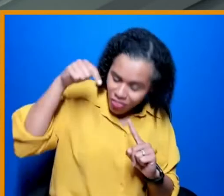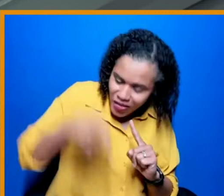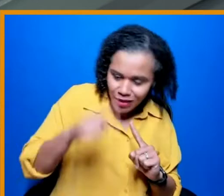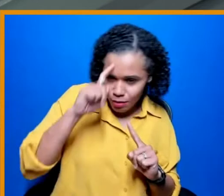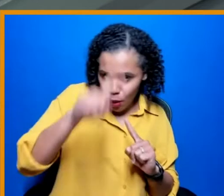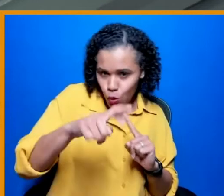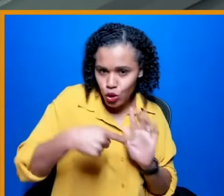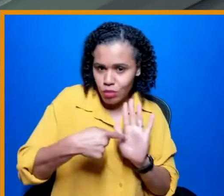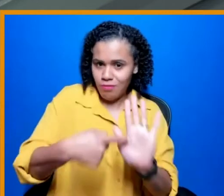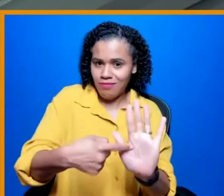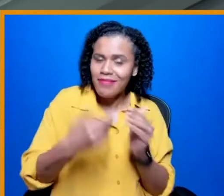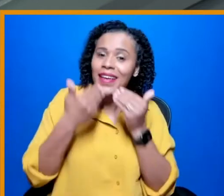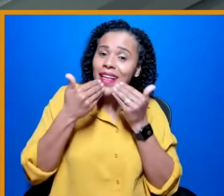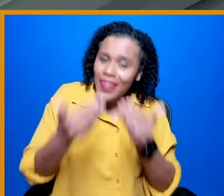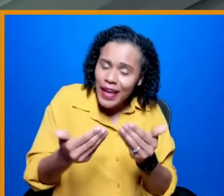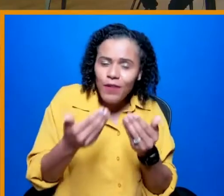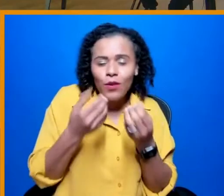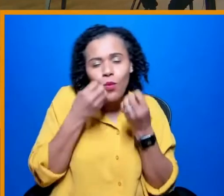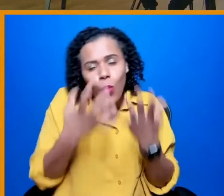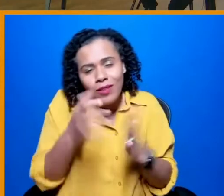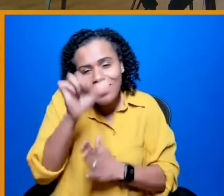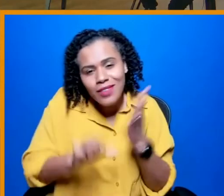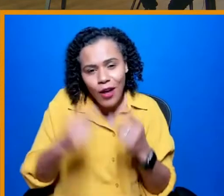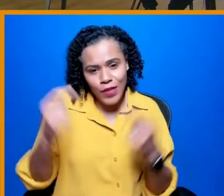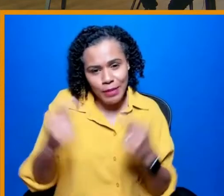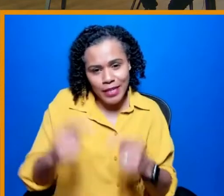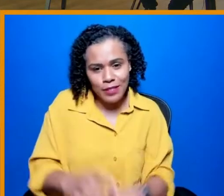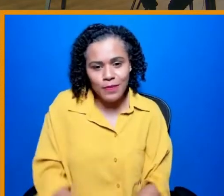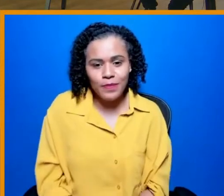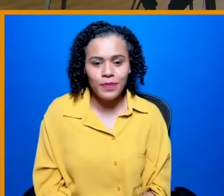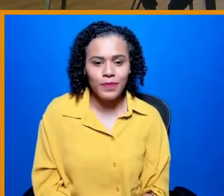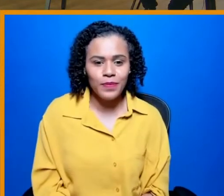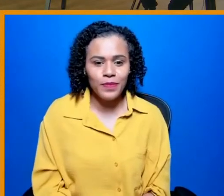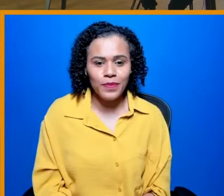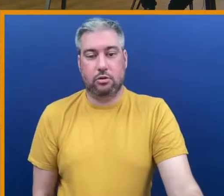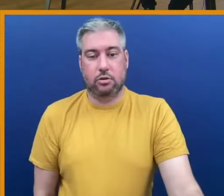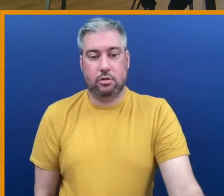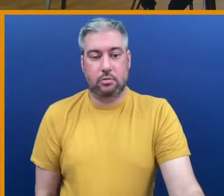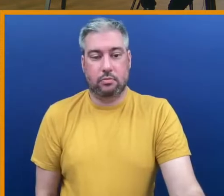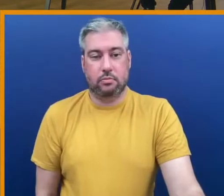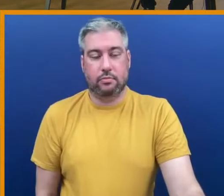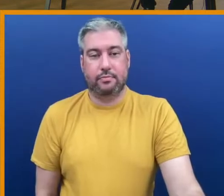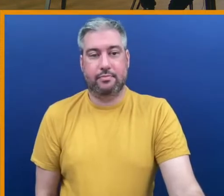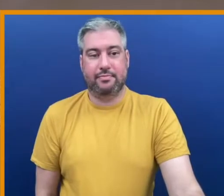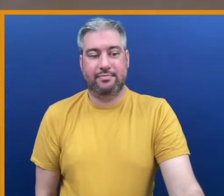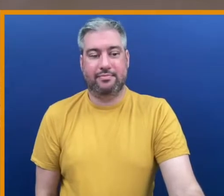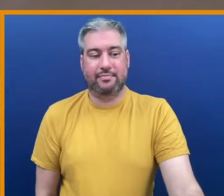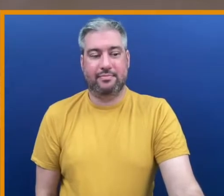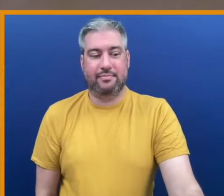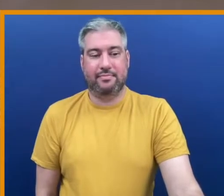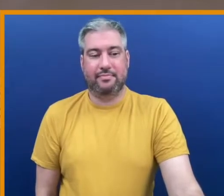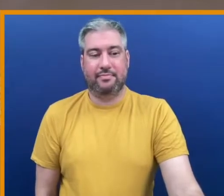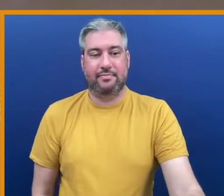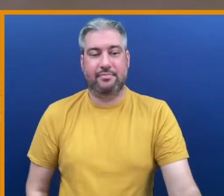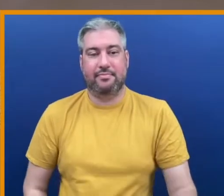again for this wonderful start of the debate. Thank you very Thank you very